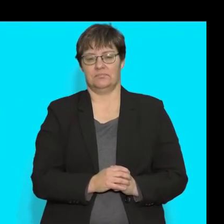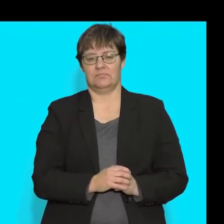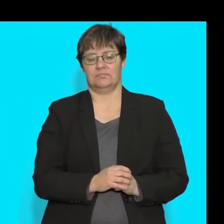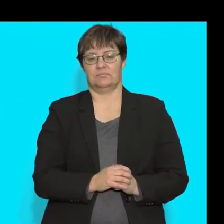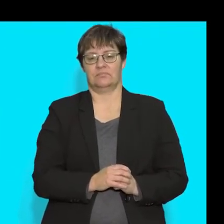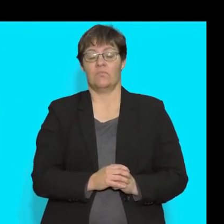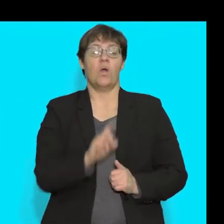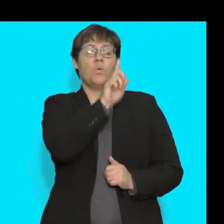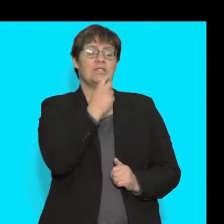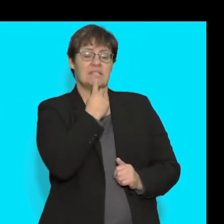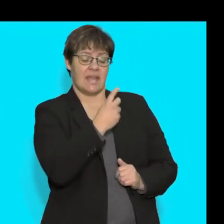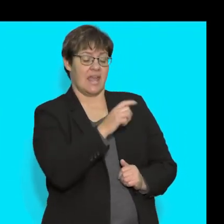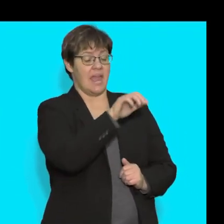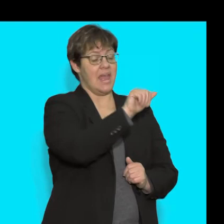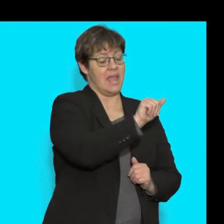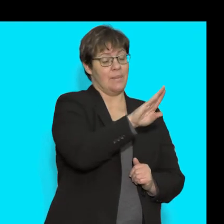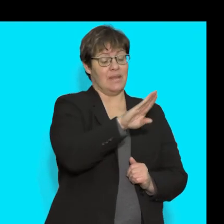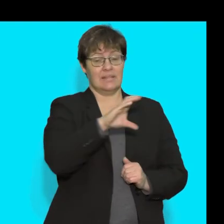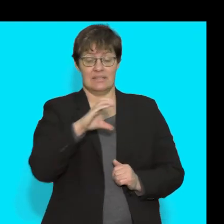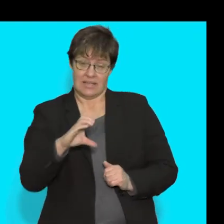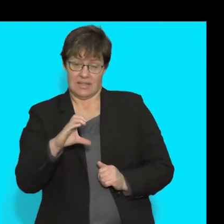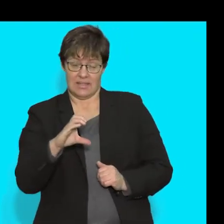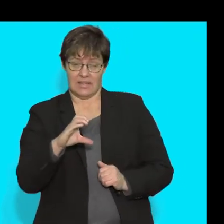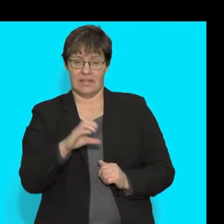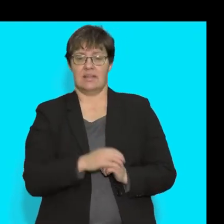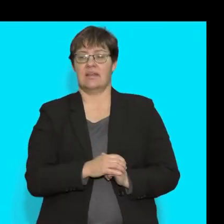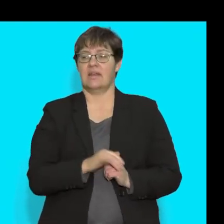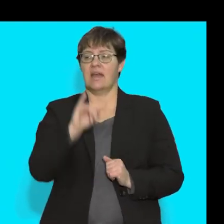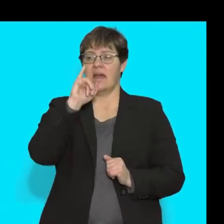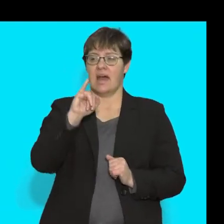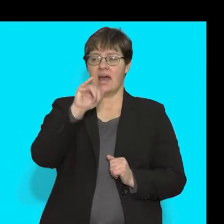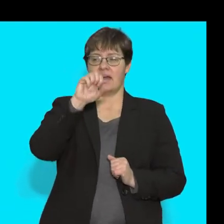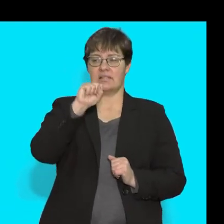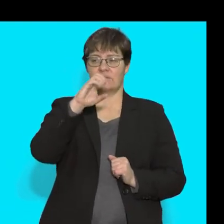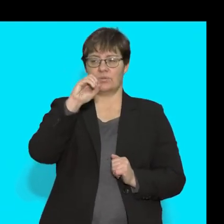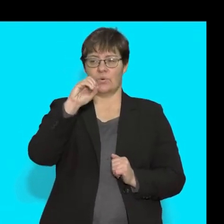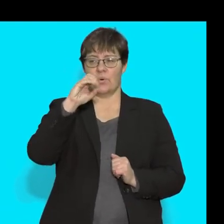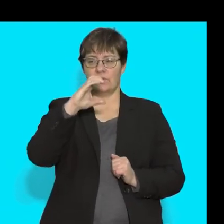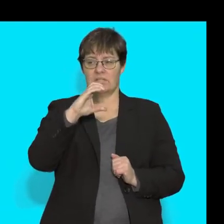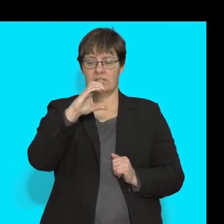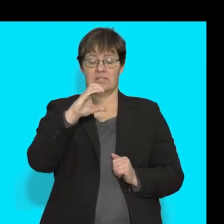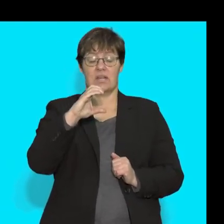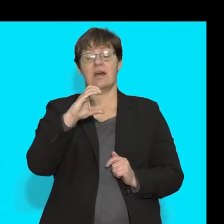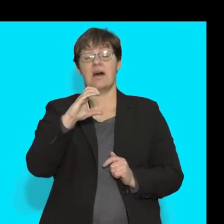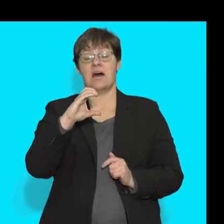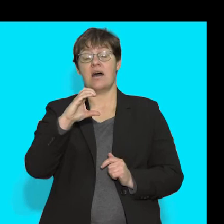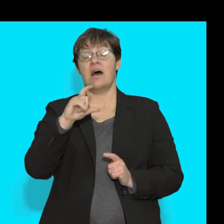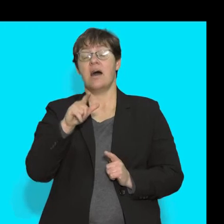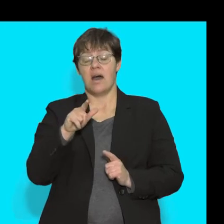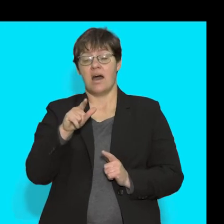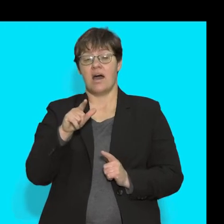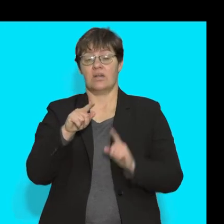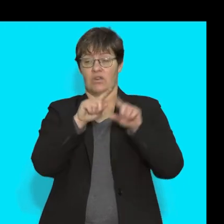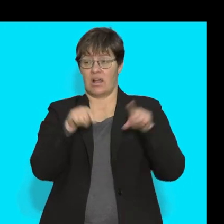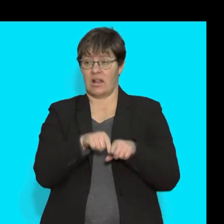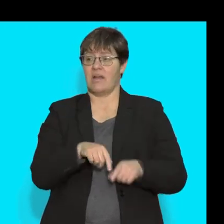Now, the question says ABC is an isosceles triangle with AB being equals